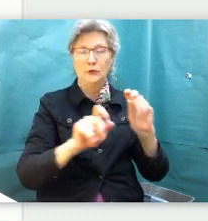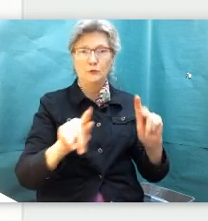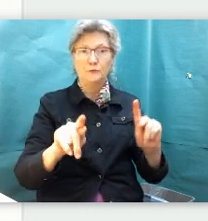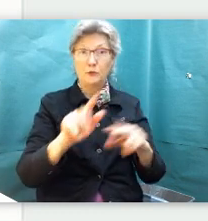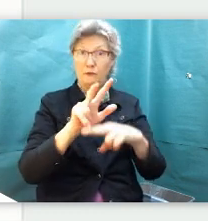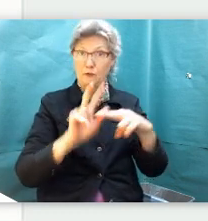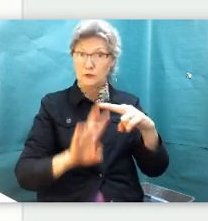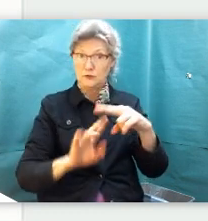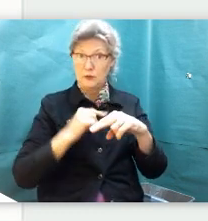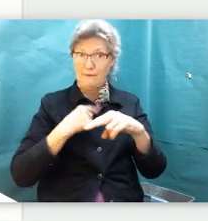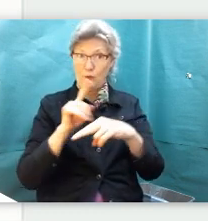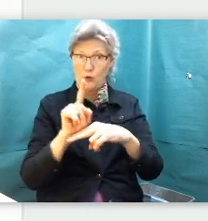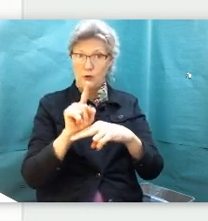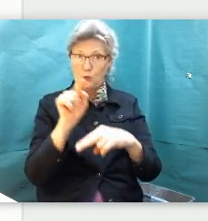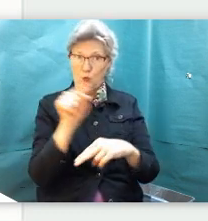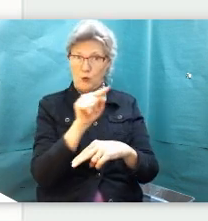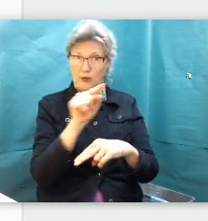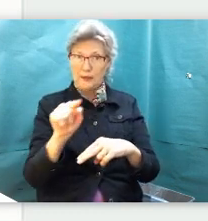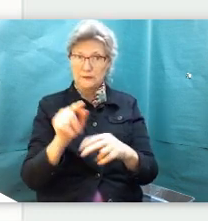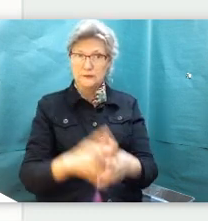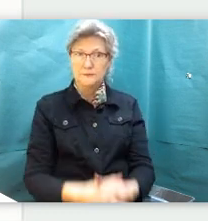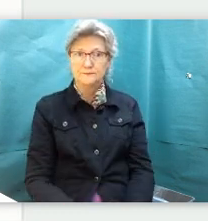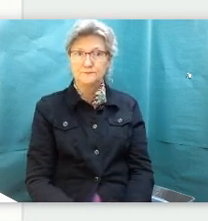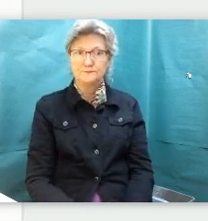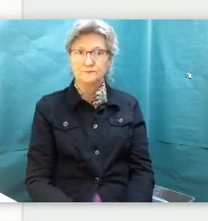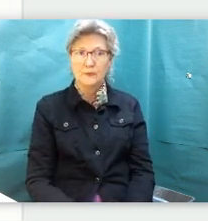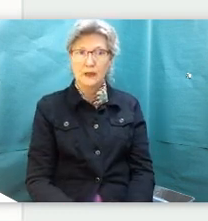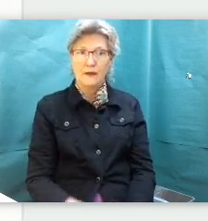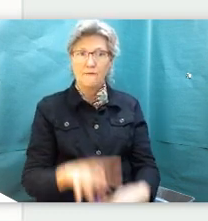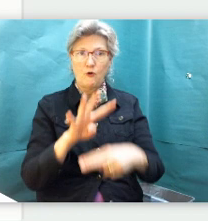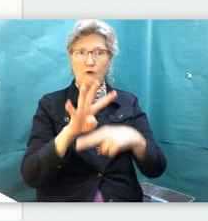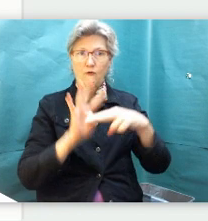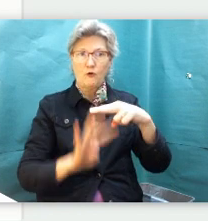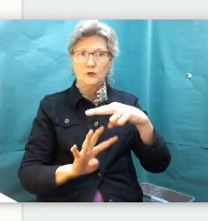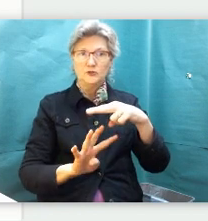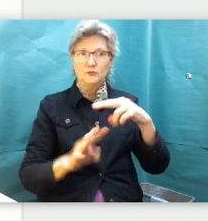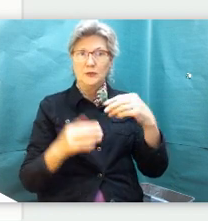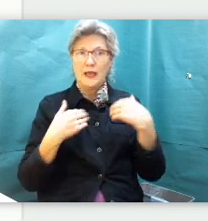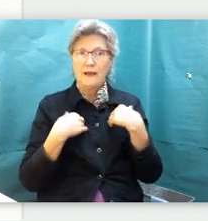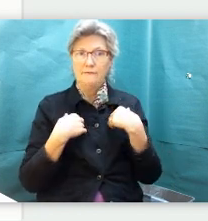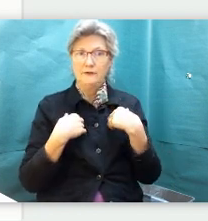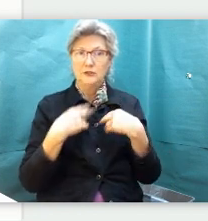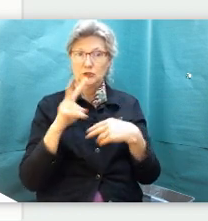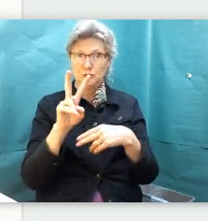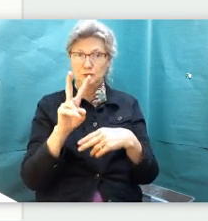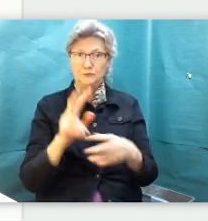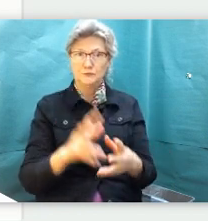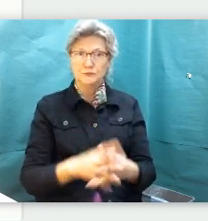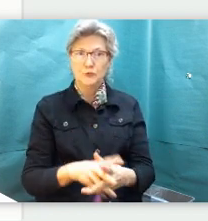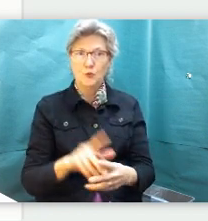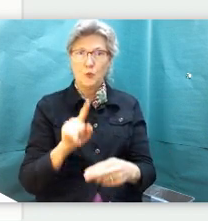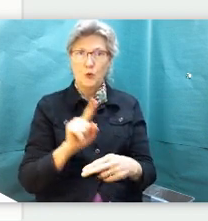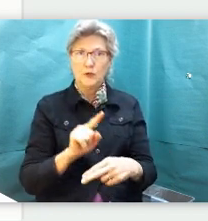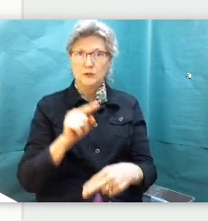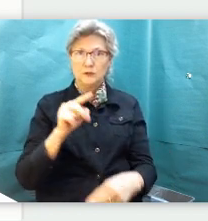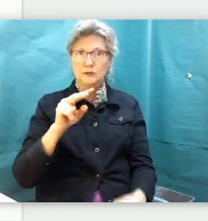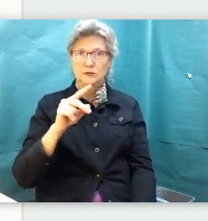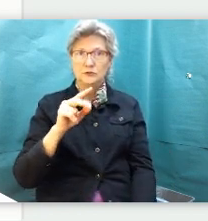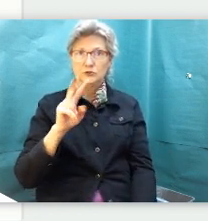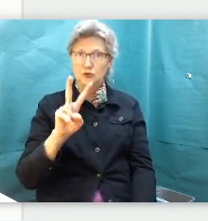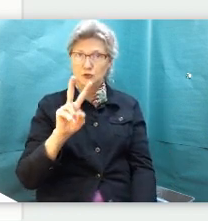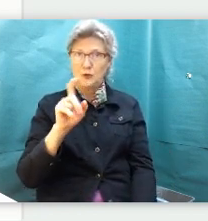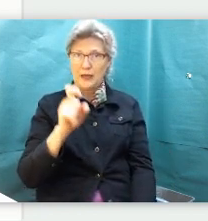we have 1, so we'll put 1x here. And 4/4, we have 2, so we will put 2